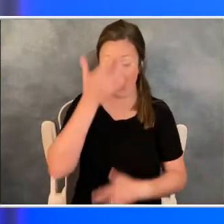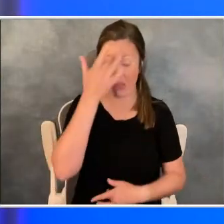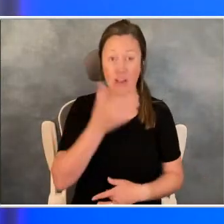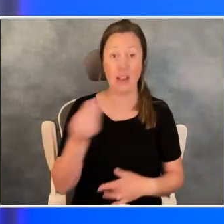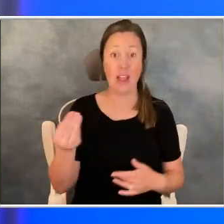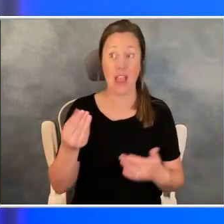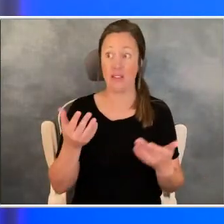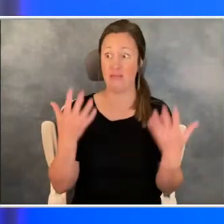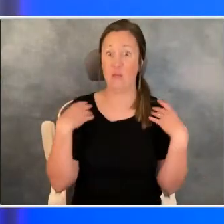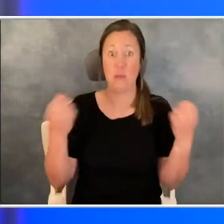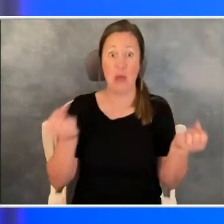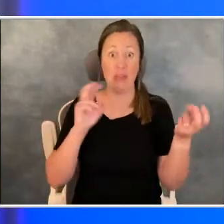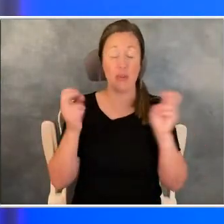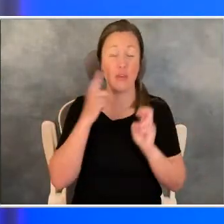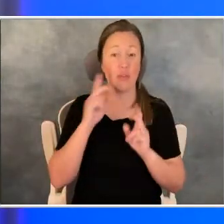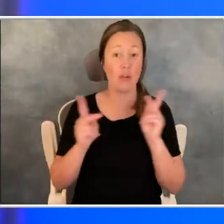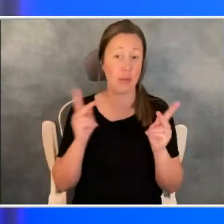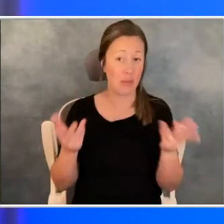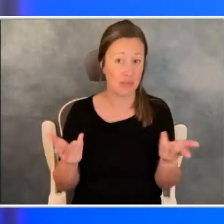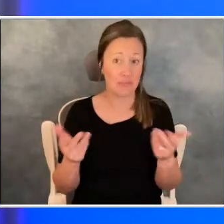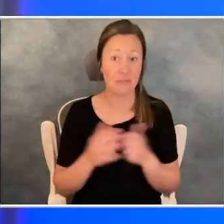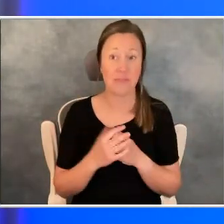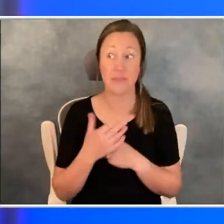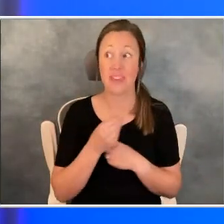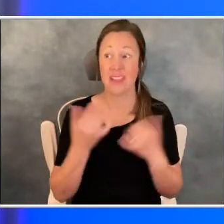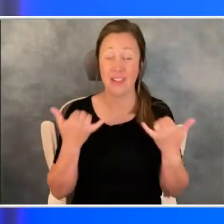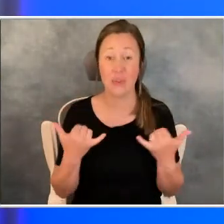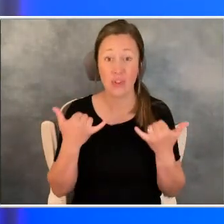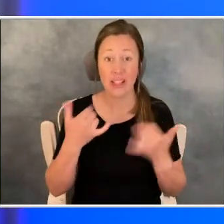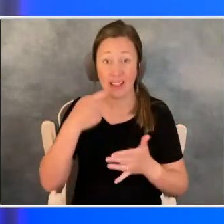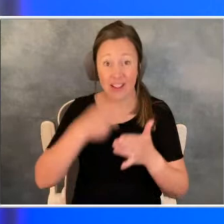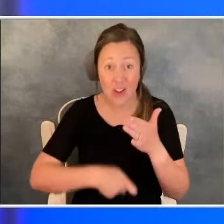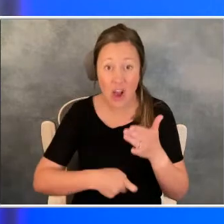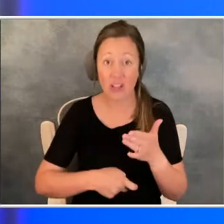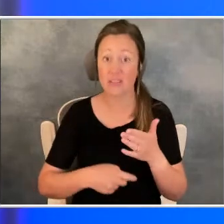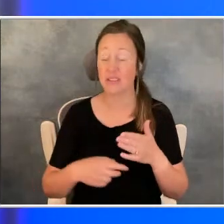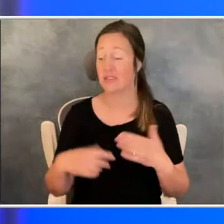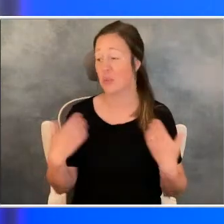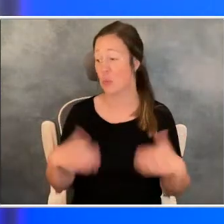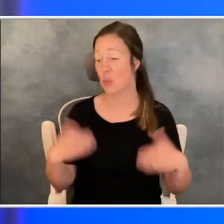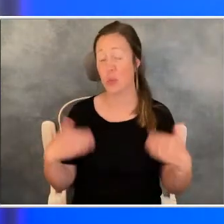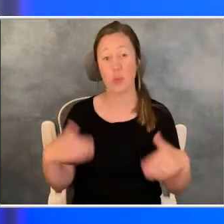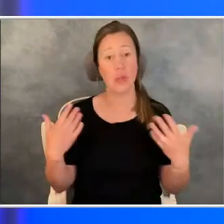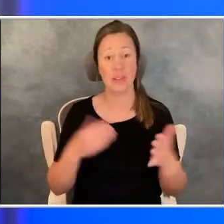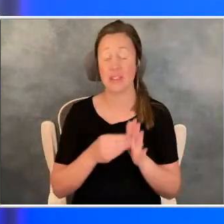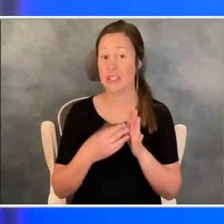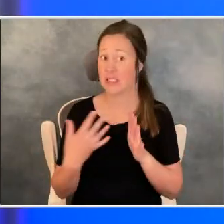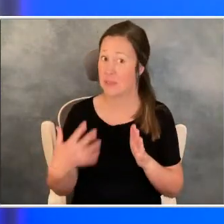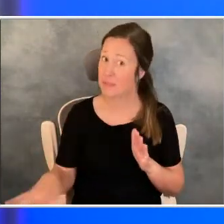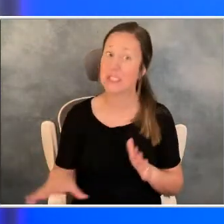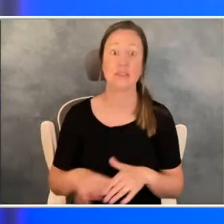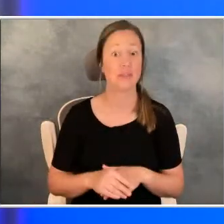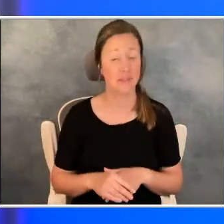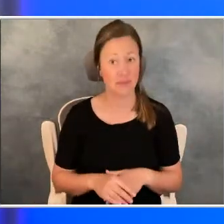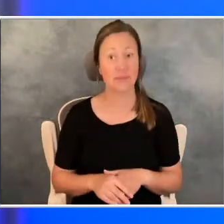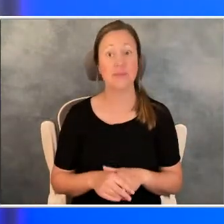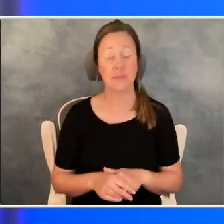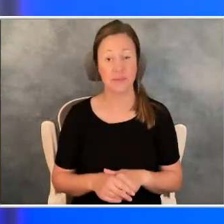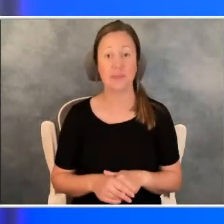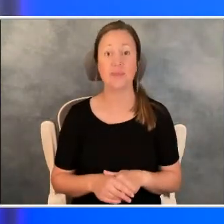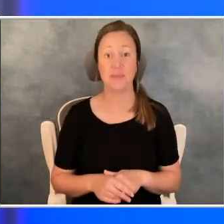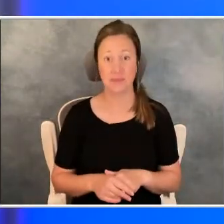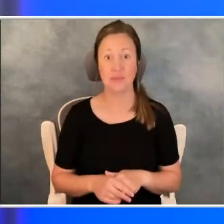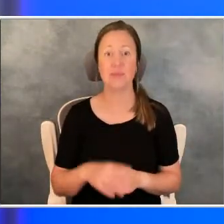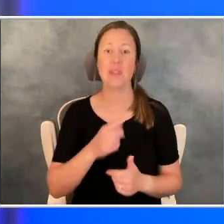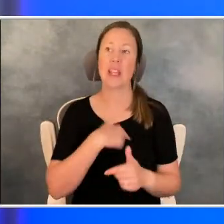people. And currently the cost for those is just incredibly high. The one always that kind of I remember sort of started this